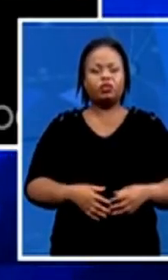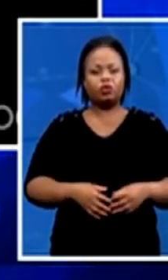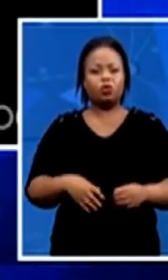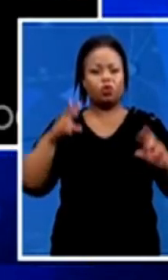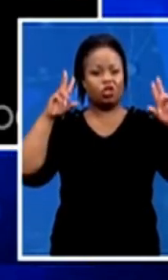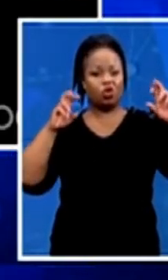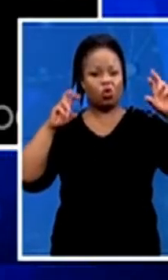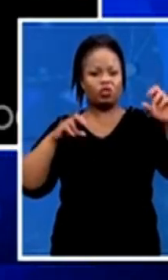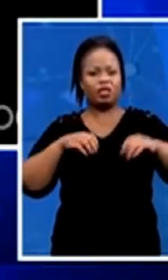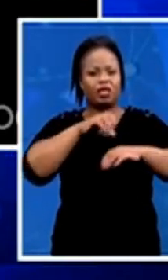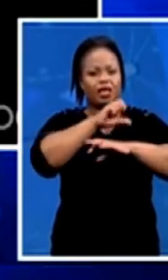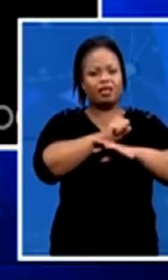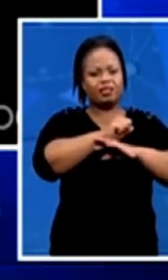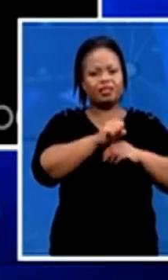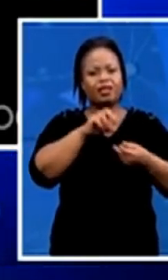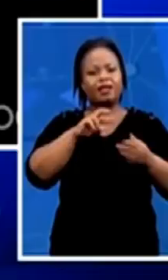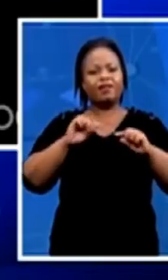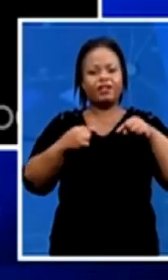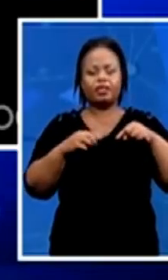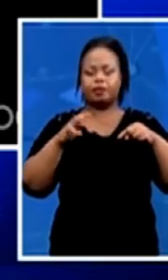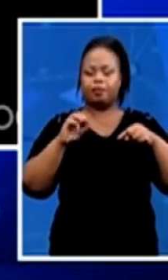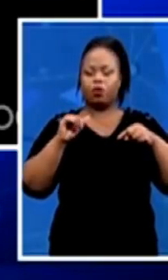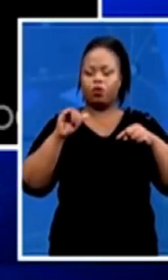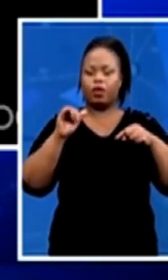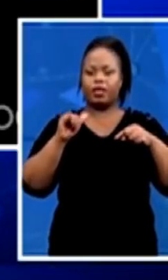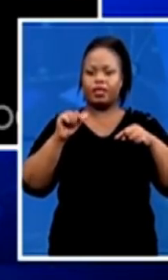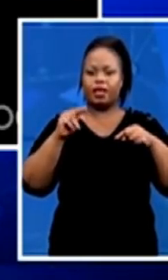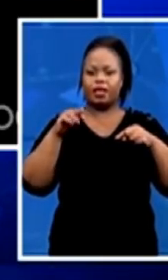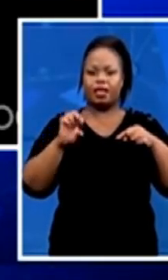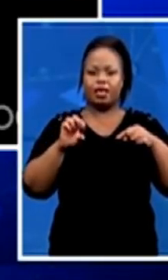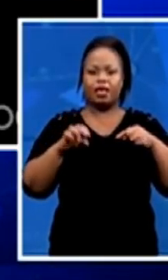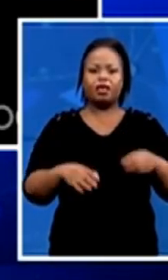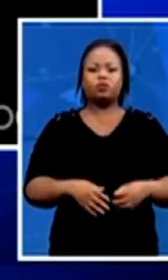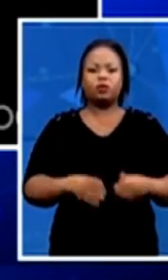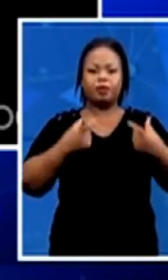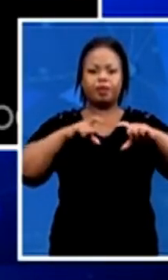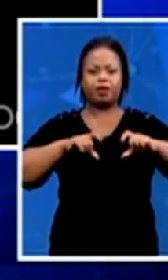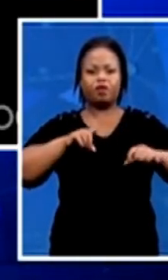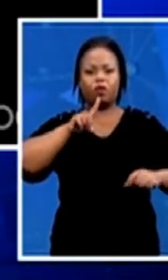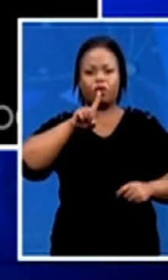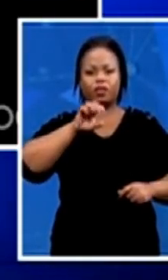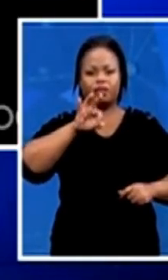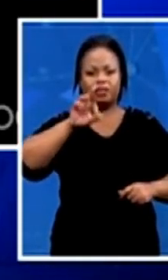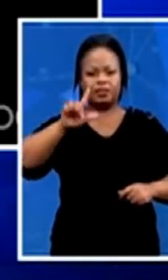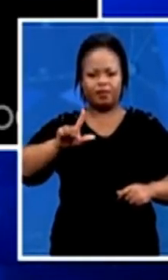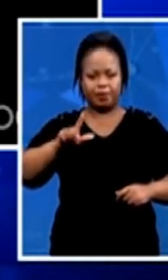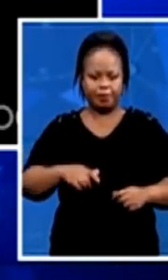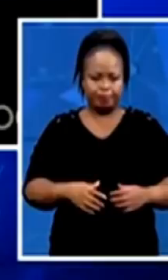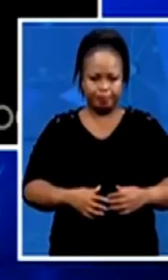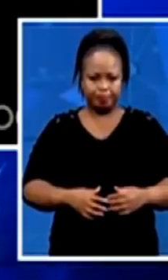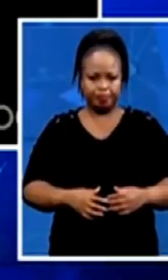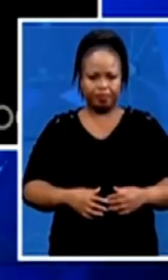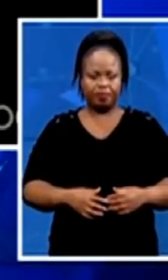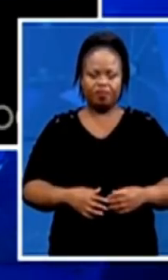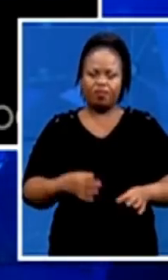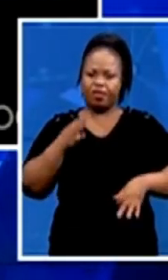paragraph 137 of S versus Makwanyane, which makes it very clear that